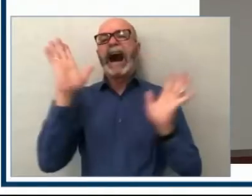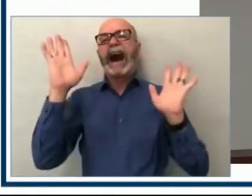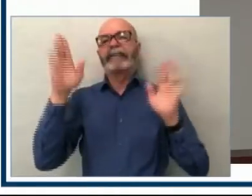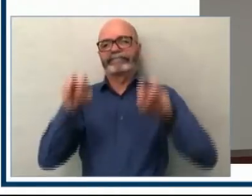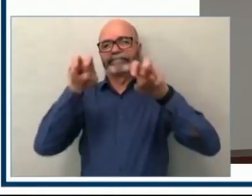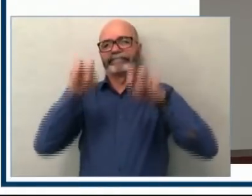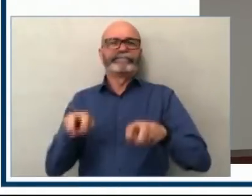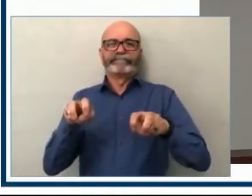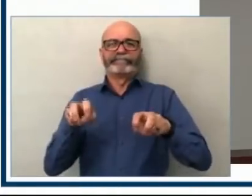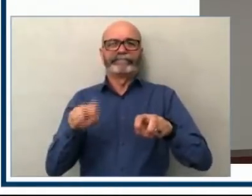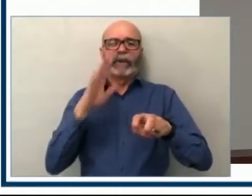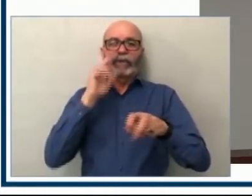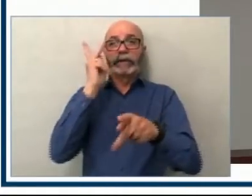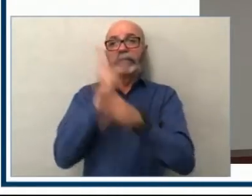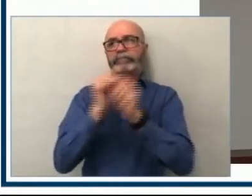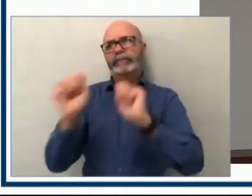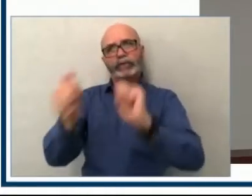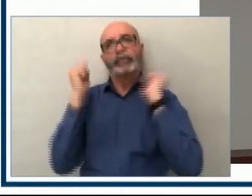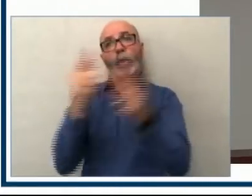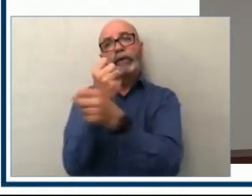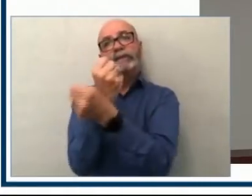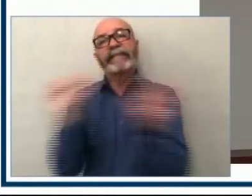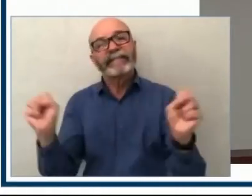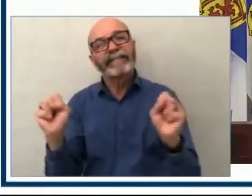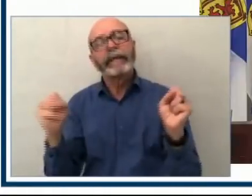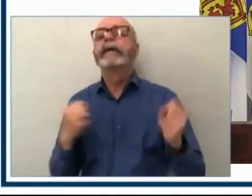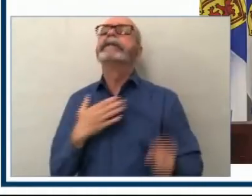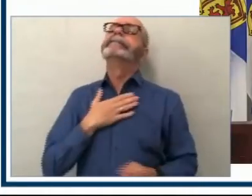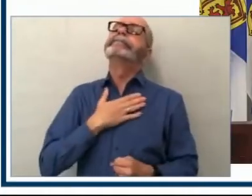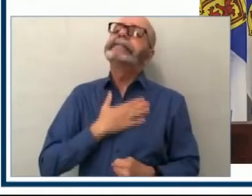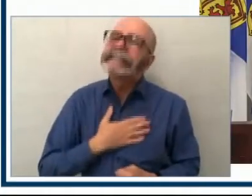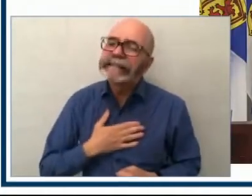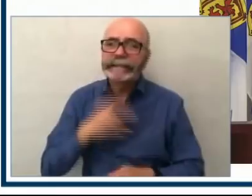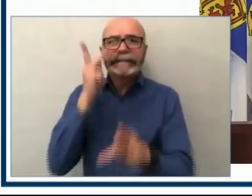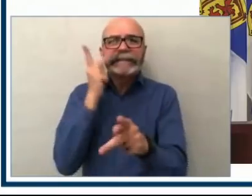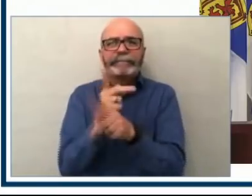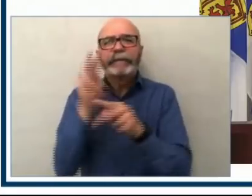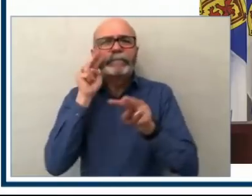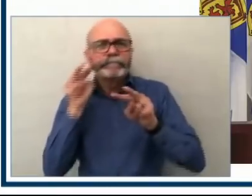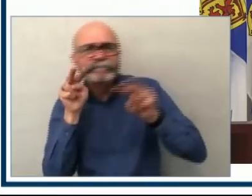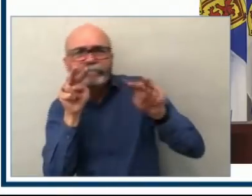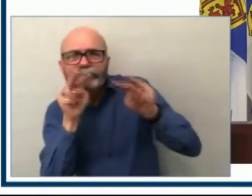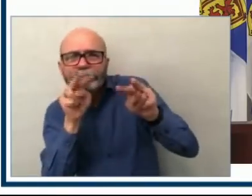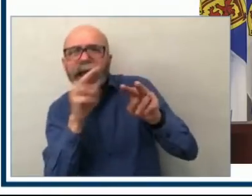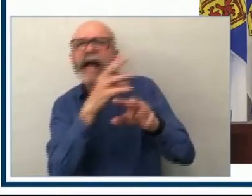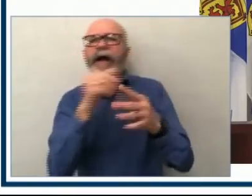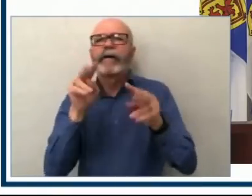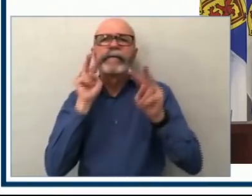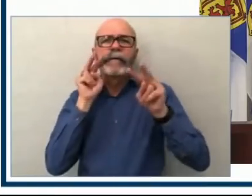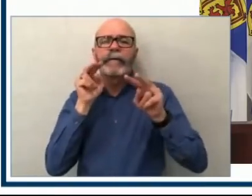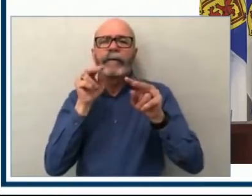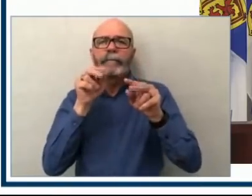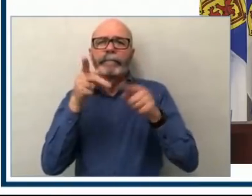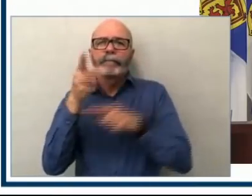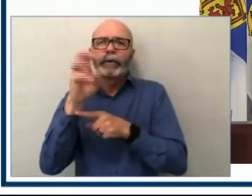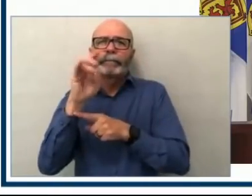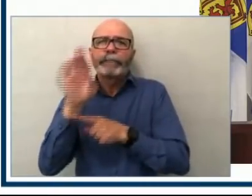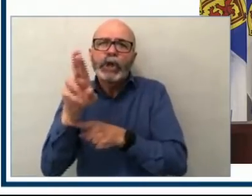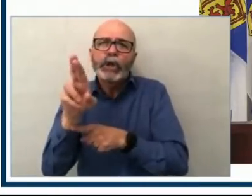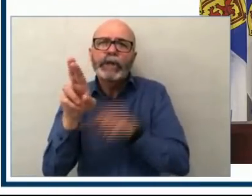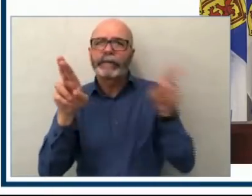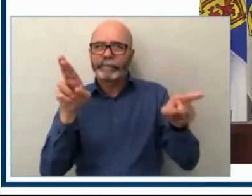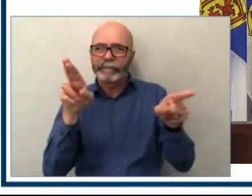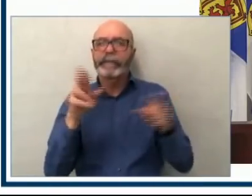and please keep looking after one another. Thank you, Dr. Strang. And I think you said there was a pop-up clinic going to be in St.